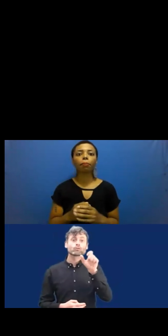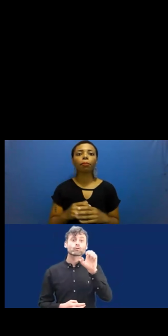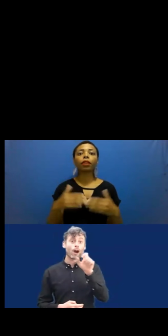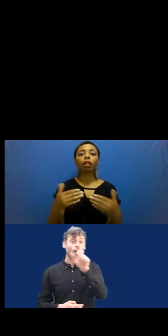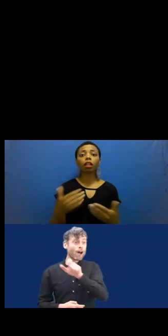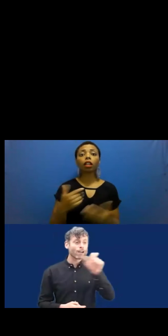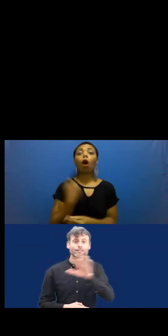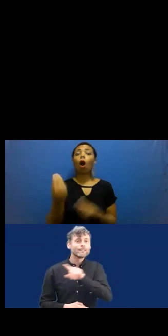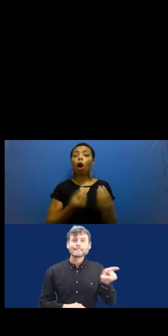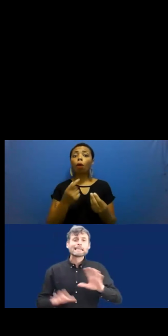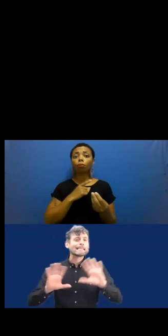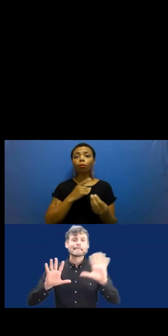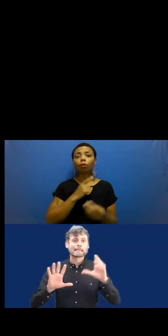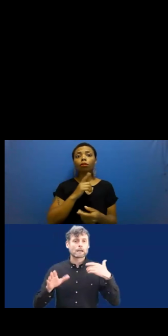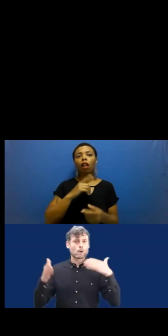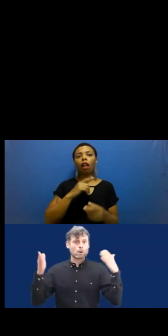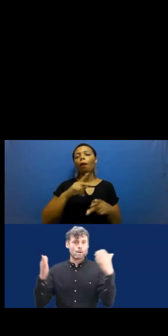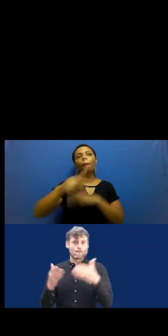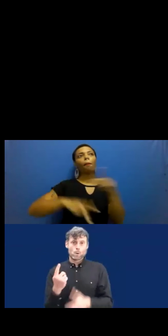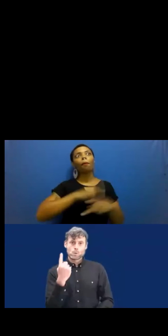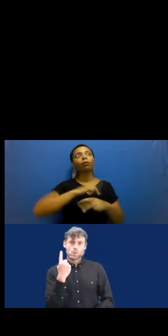nature of the population,